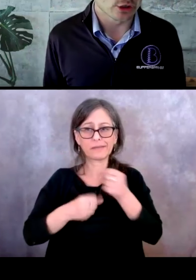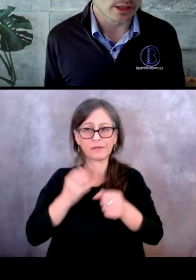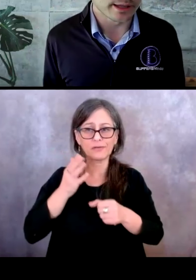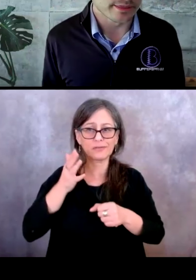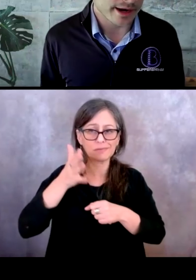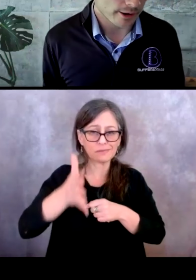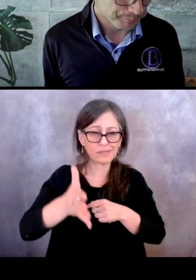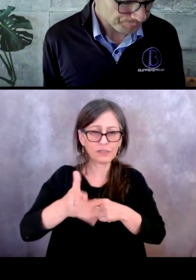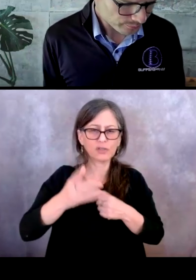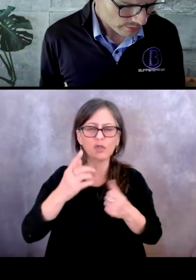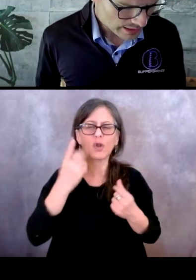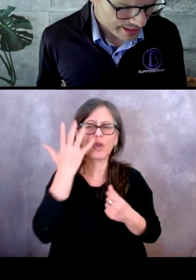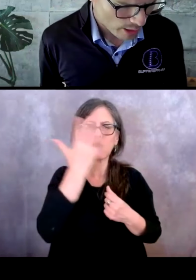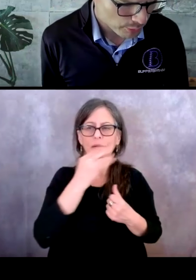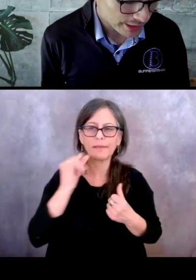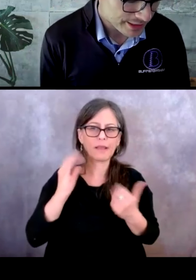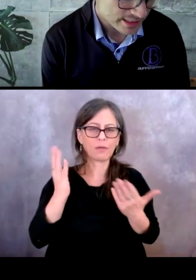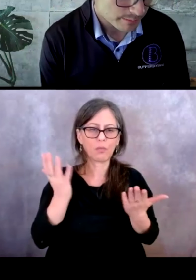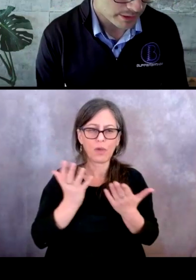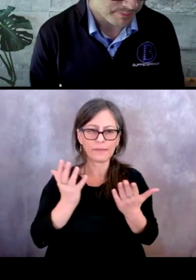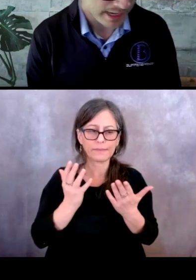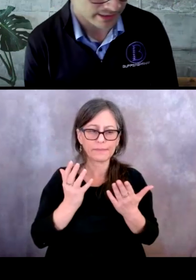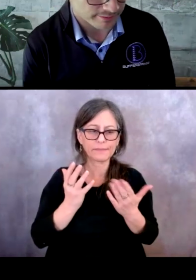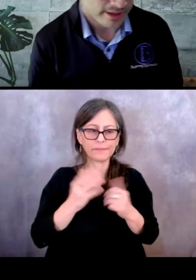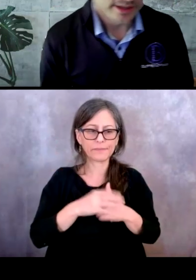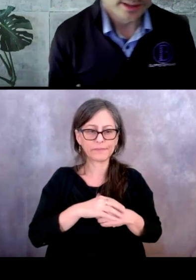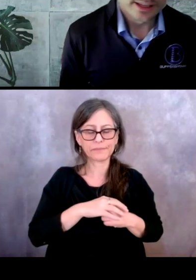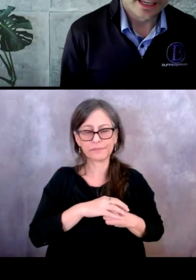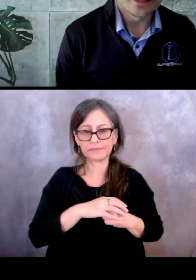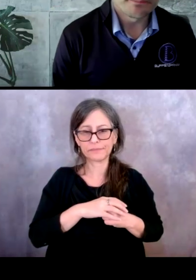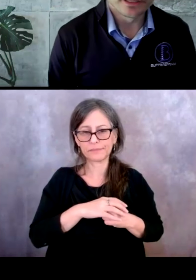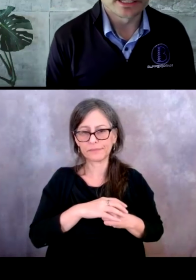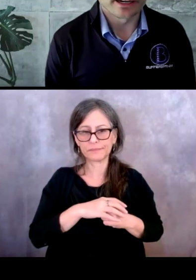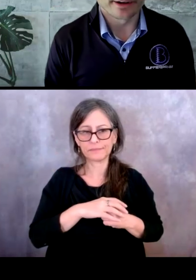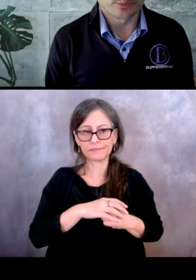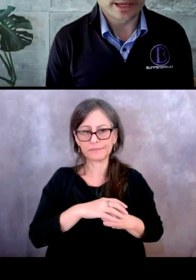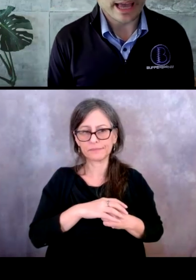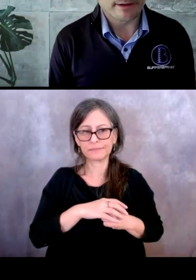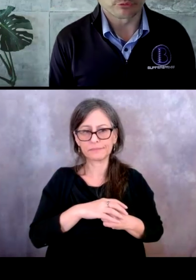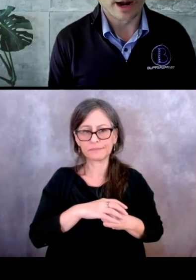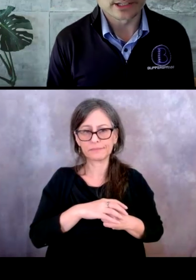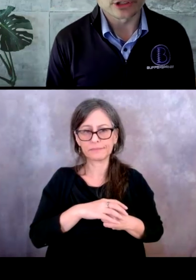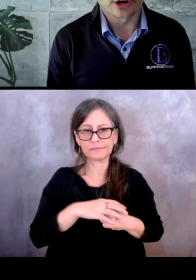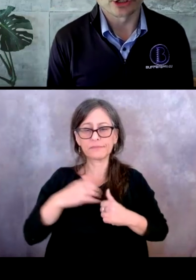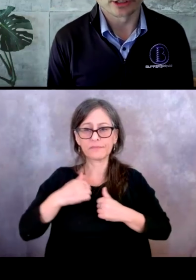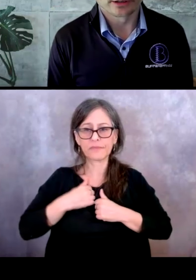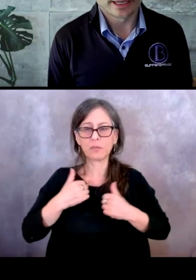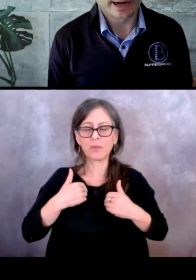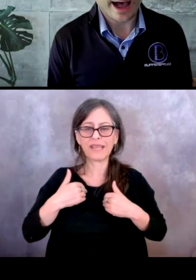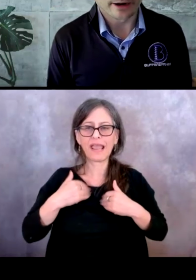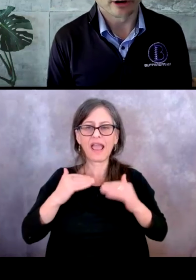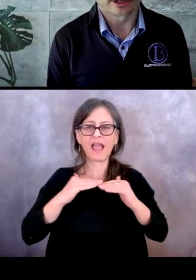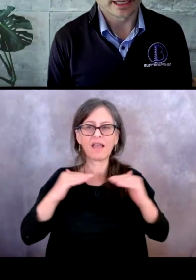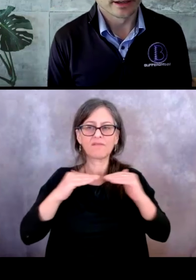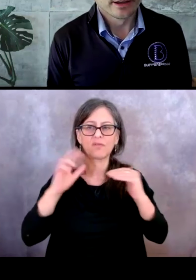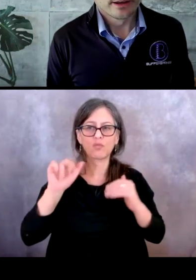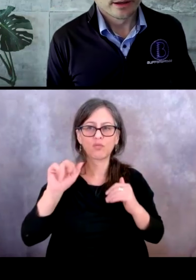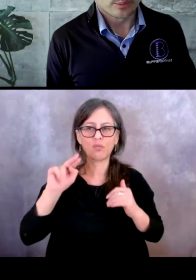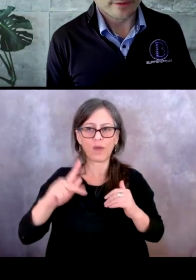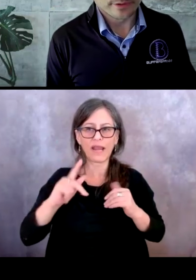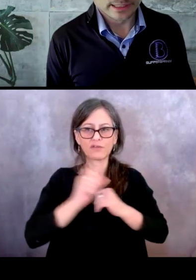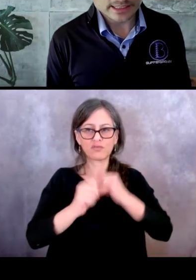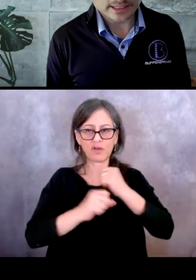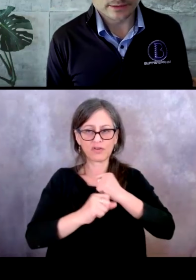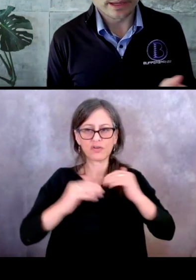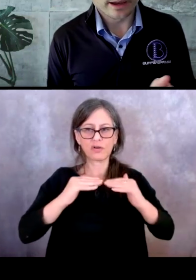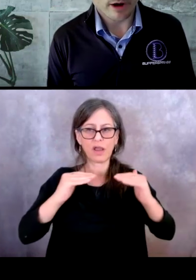track look like there? Now, putting this into perspective, in the military, we have rank structure in a hierarchy.